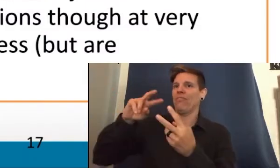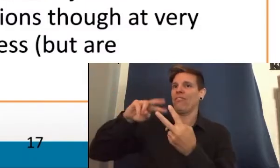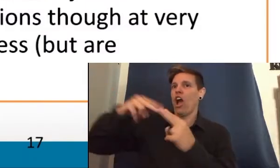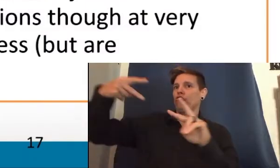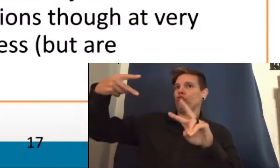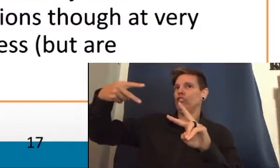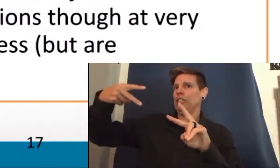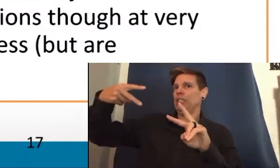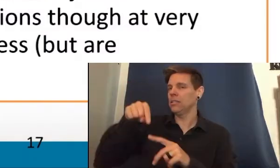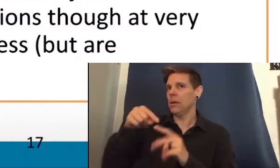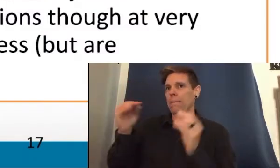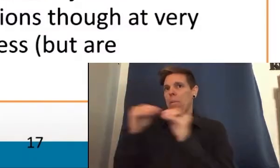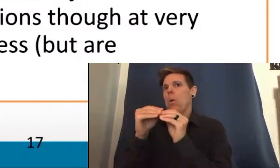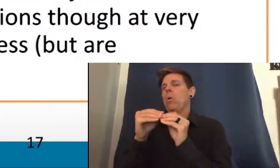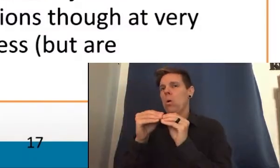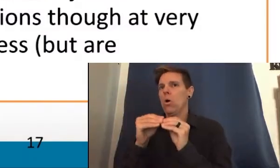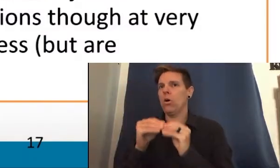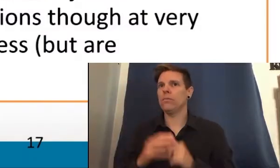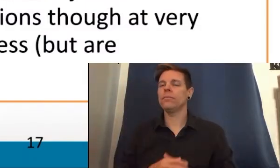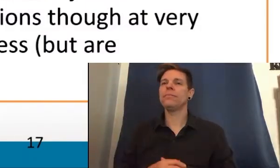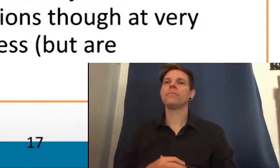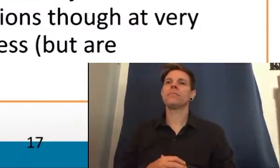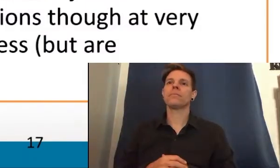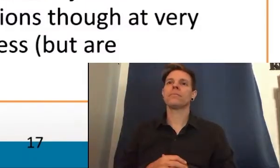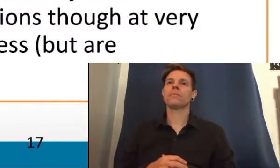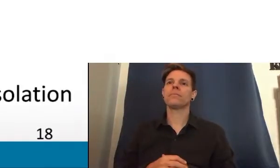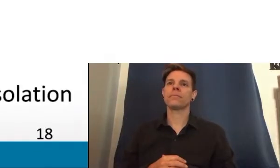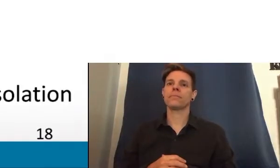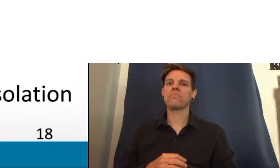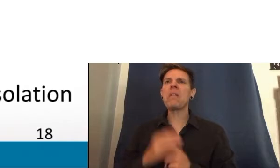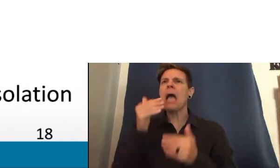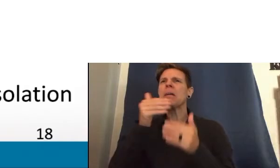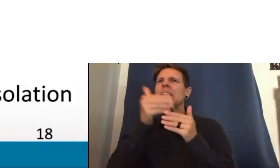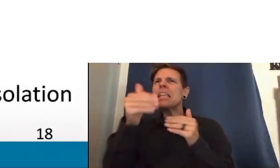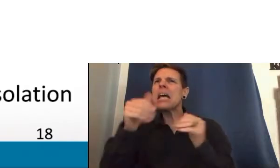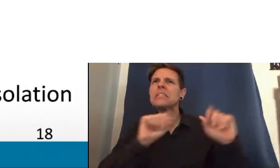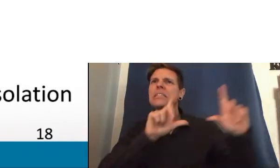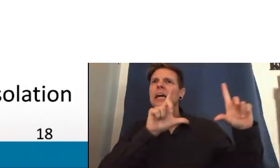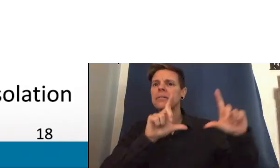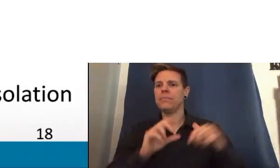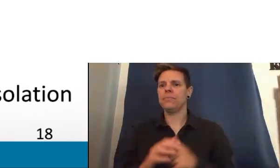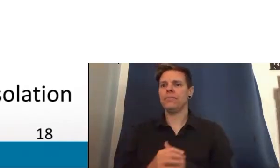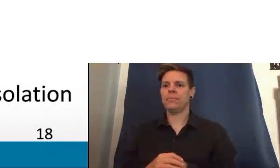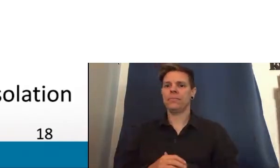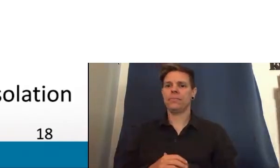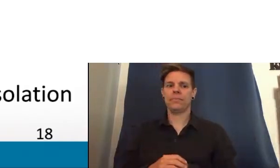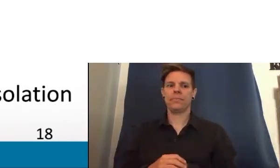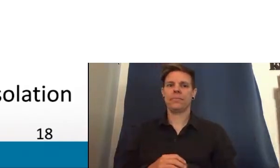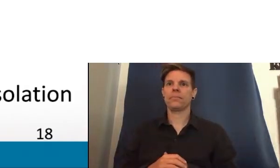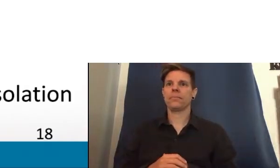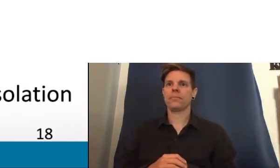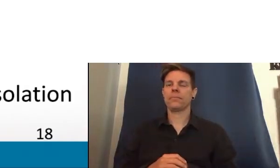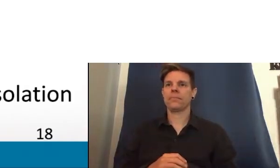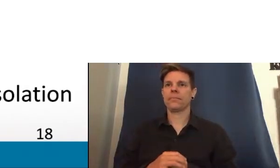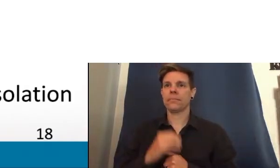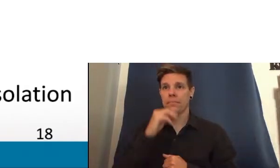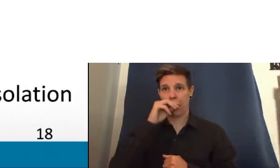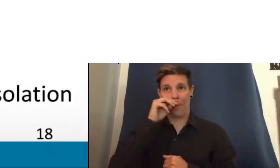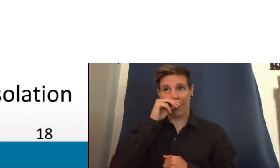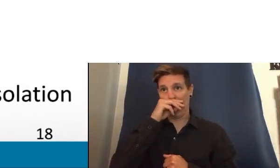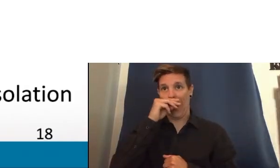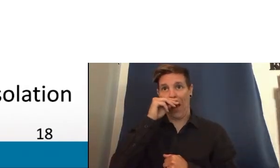Okay, so ready to move to the next slide? We are, and this is for you. Next slide. So that brings us to that community approach